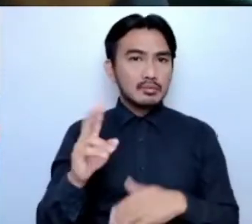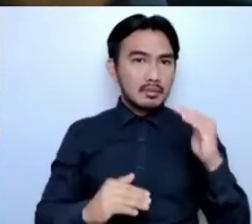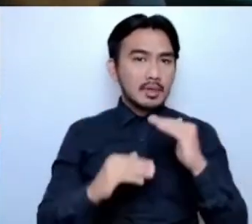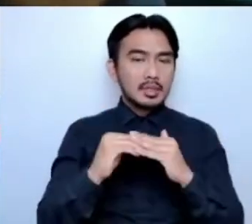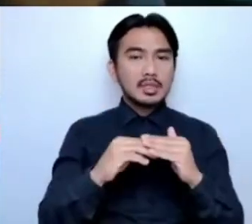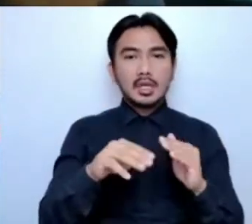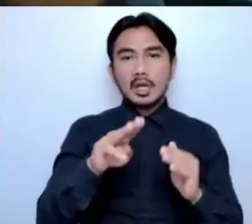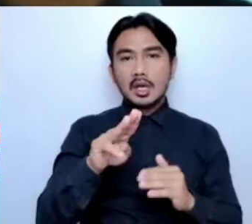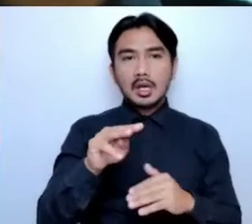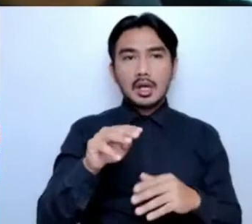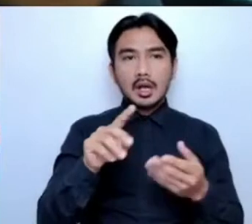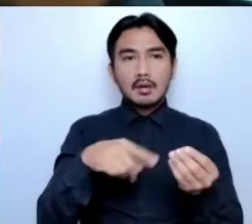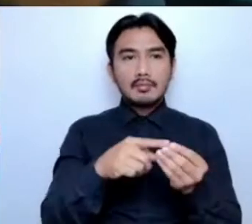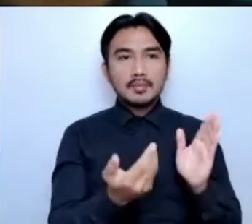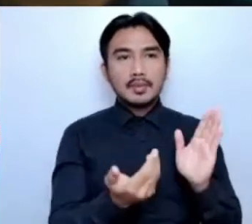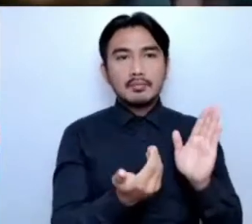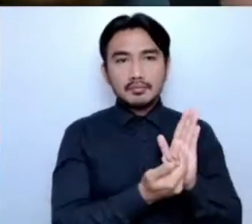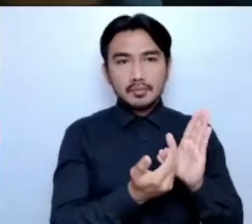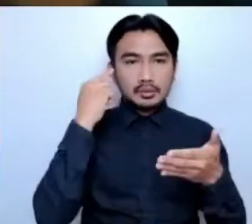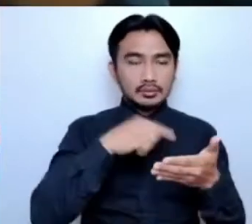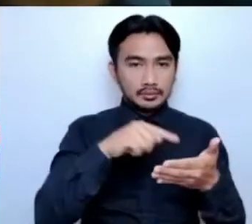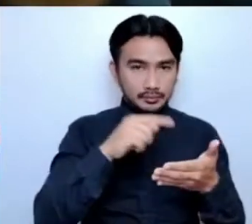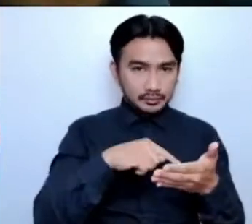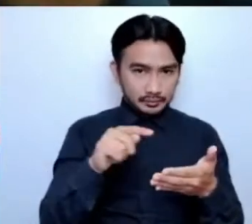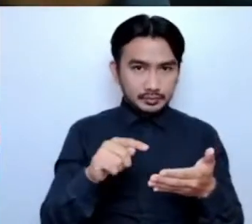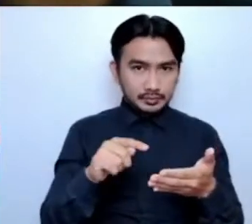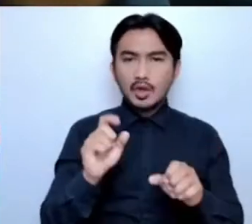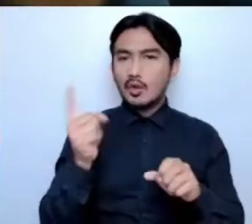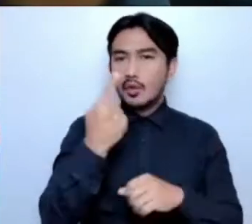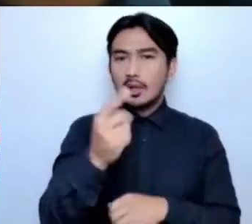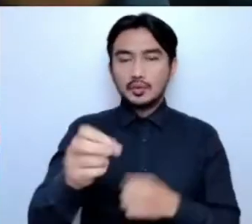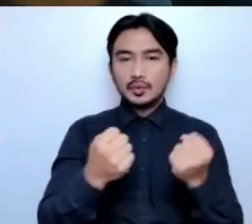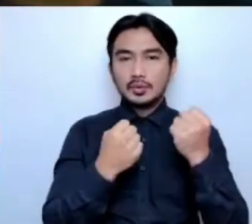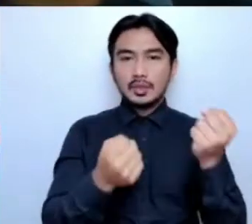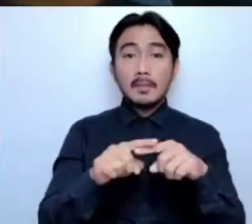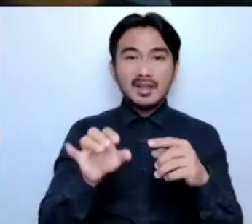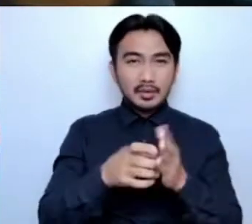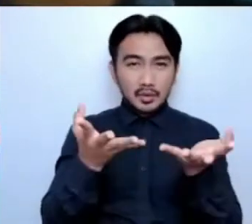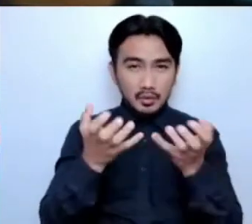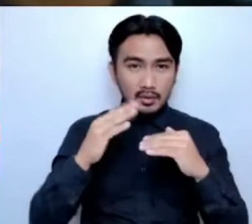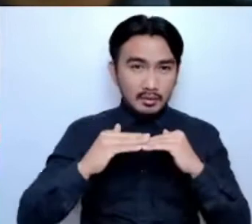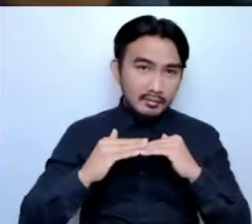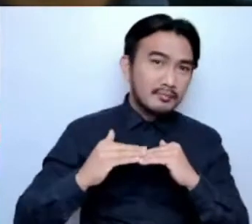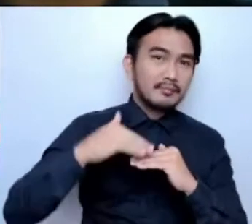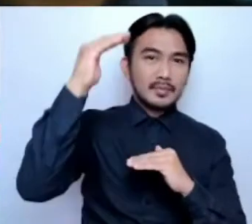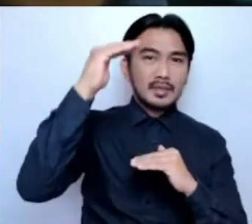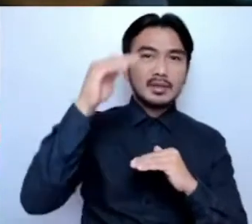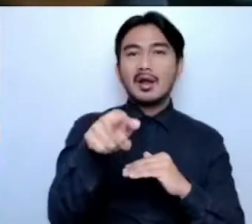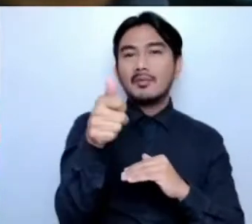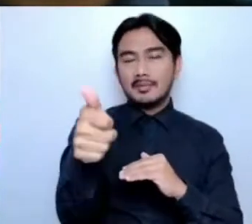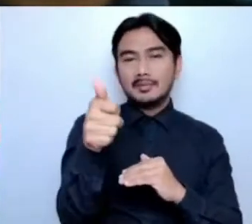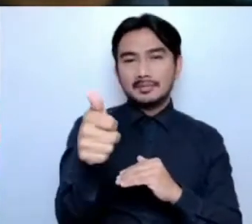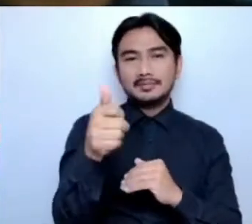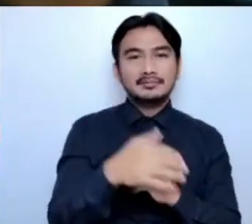for the whole school year. Just 2. But if you wish to go beyond that, it's up to you. I guess